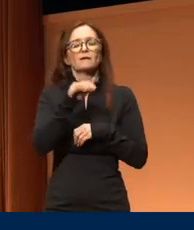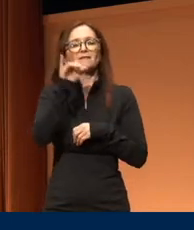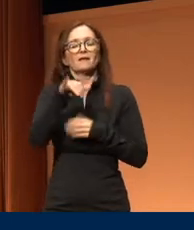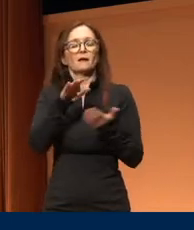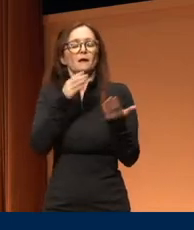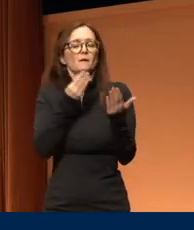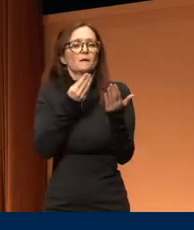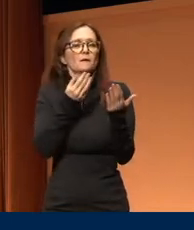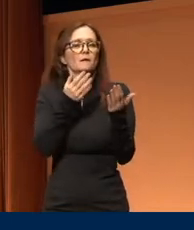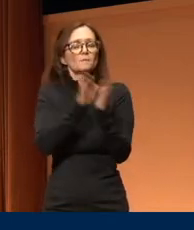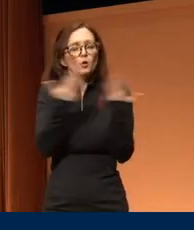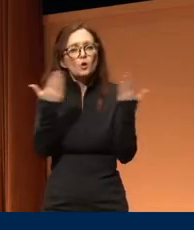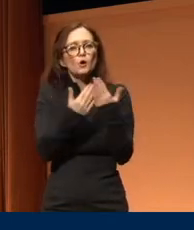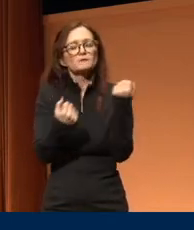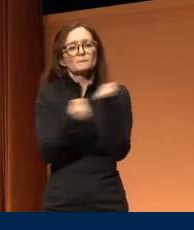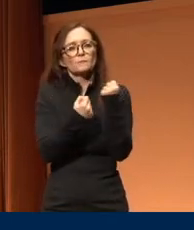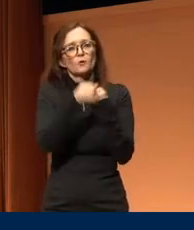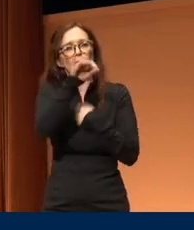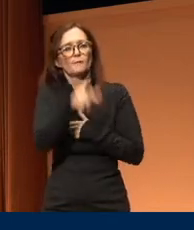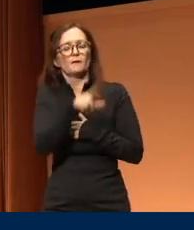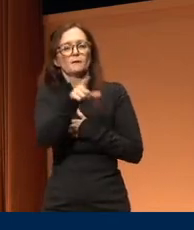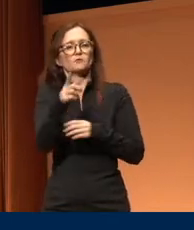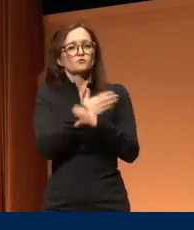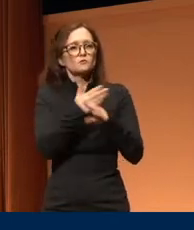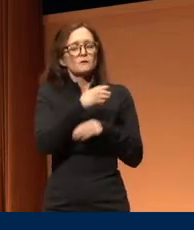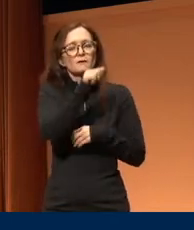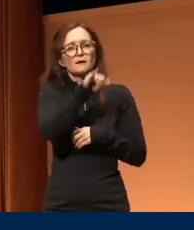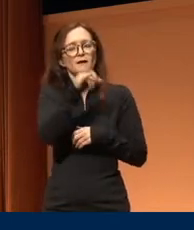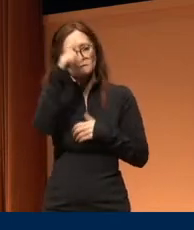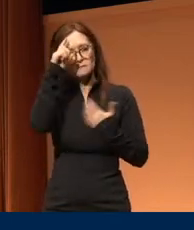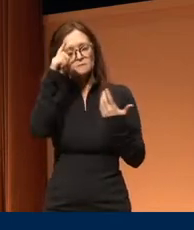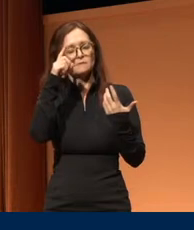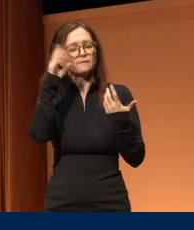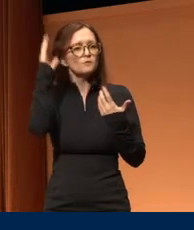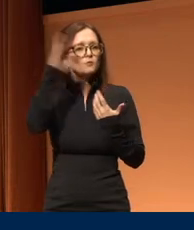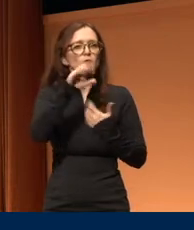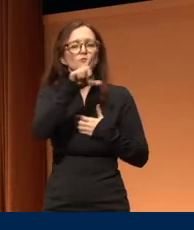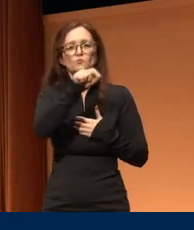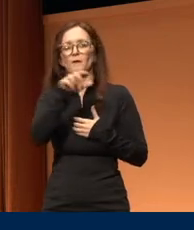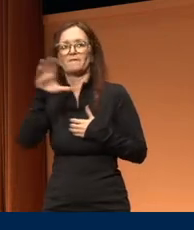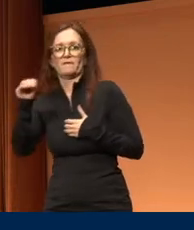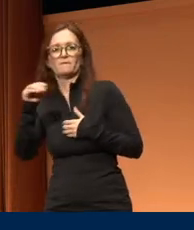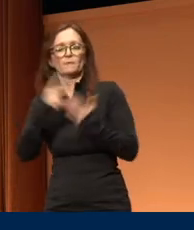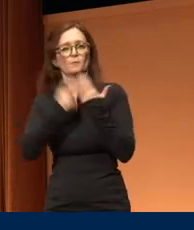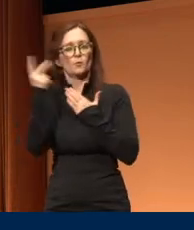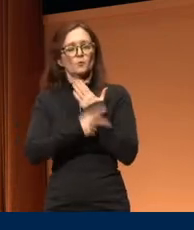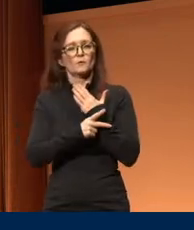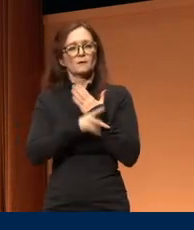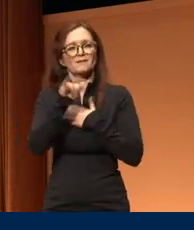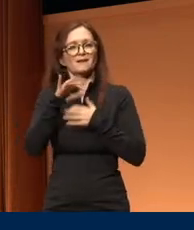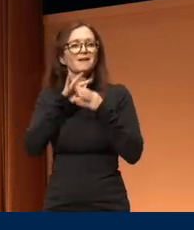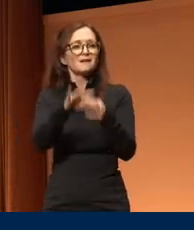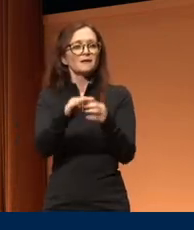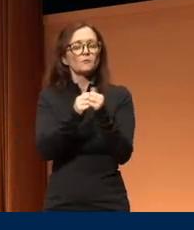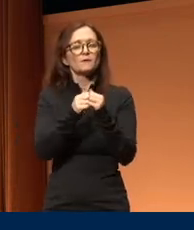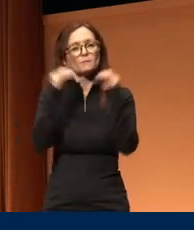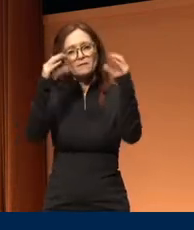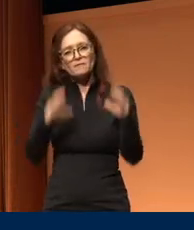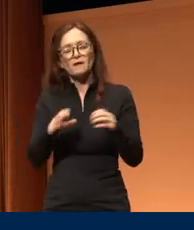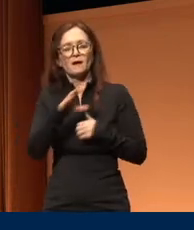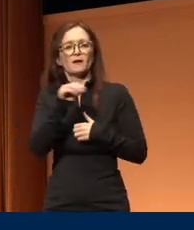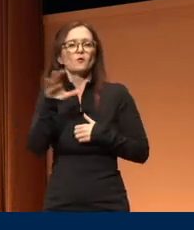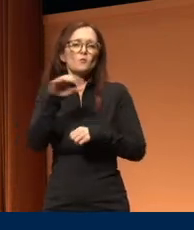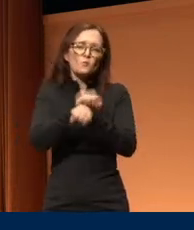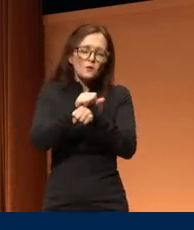funded by a shared award from the Schmidt Futures AI 2050 program. The connection of Professor